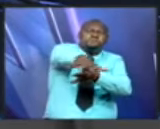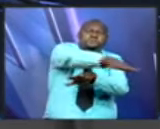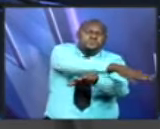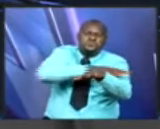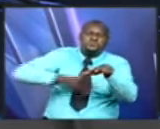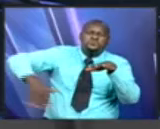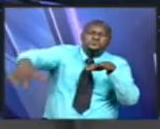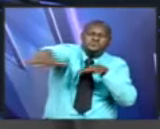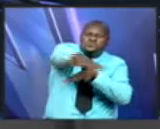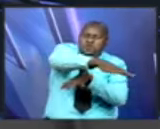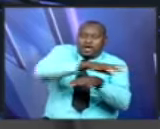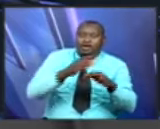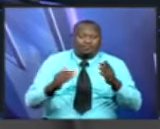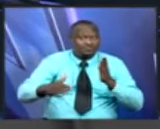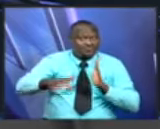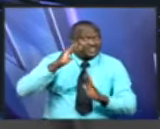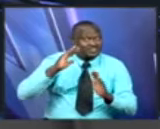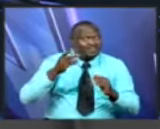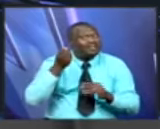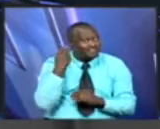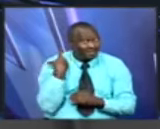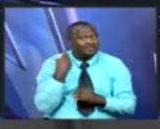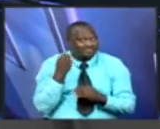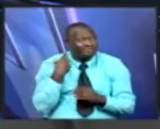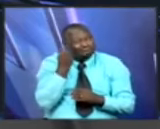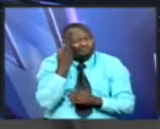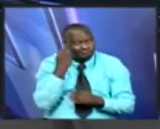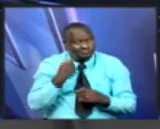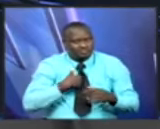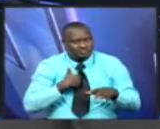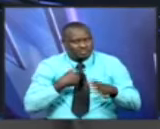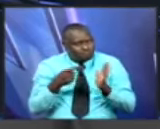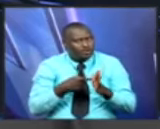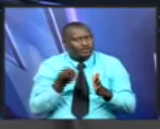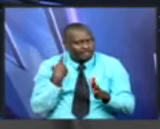Those professors, I'm sure, know what we are talking about.